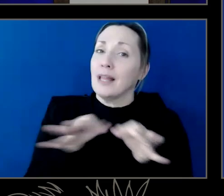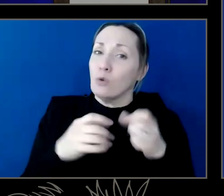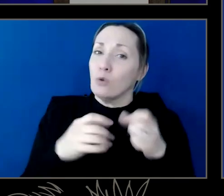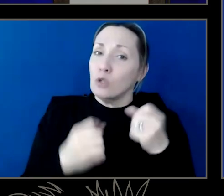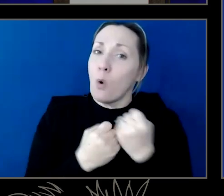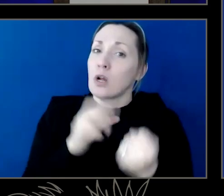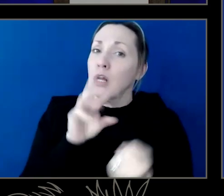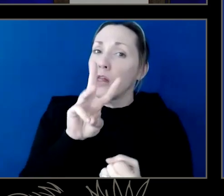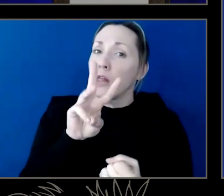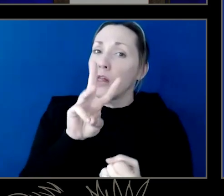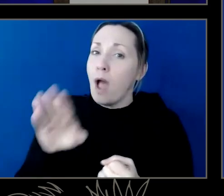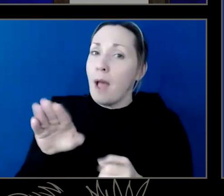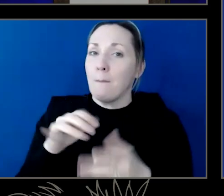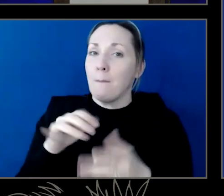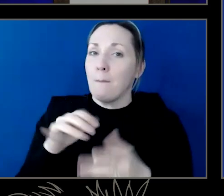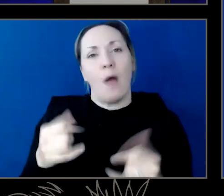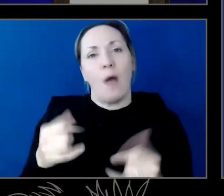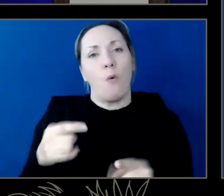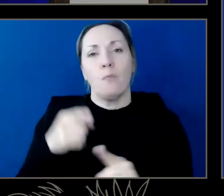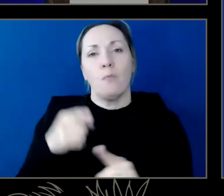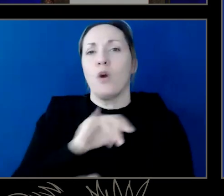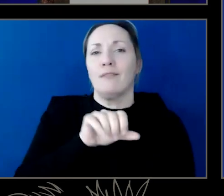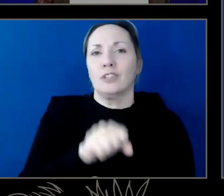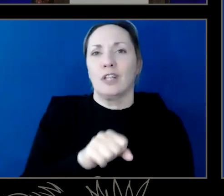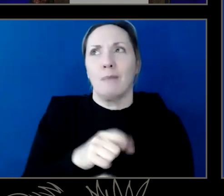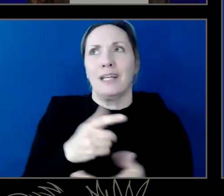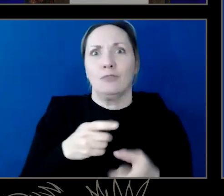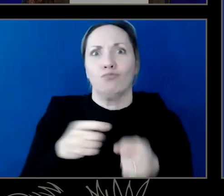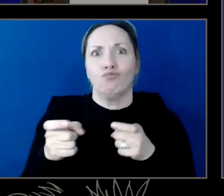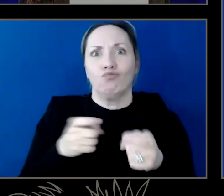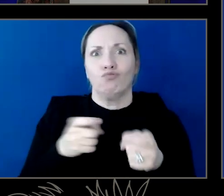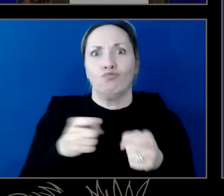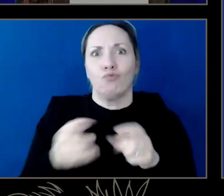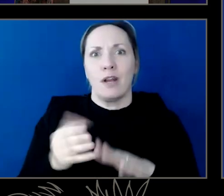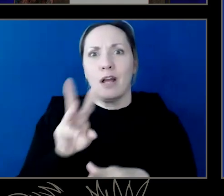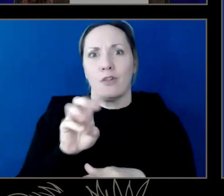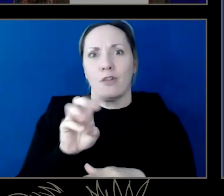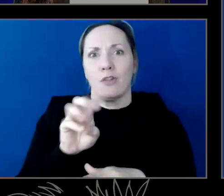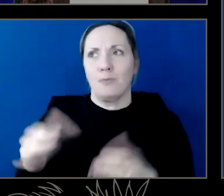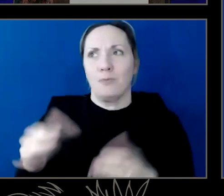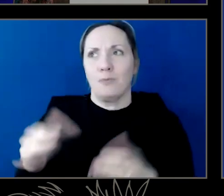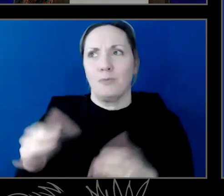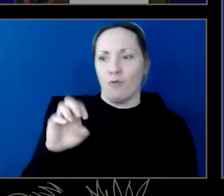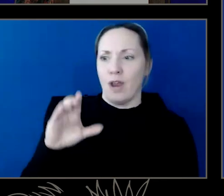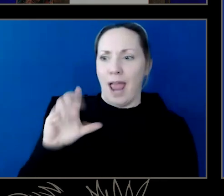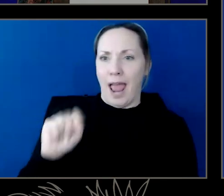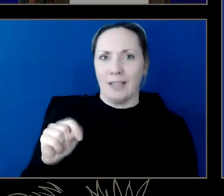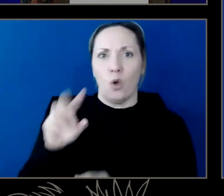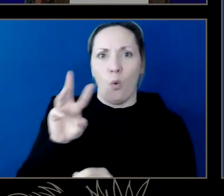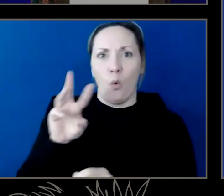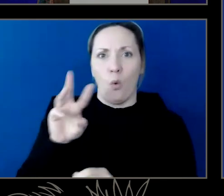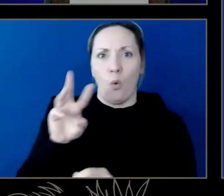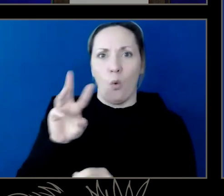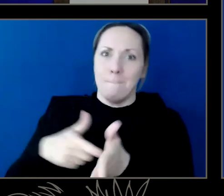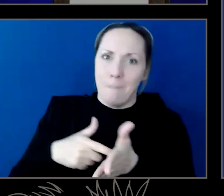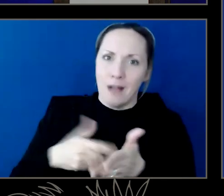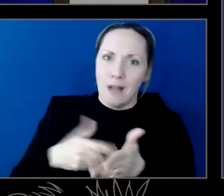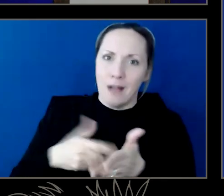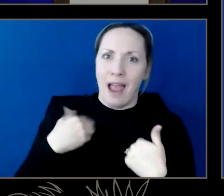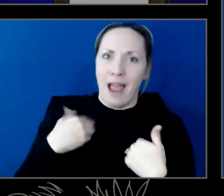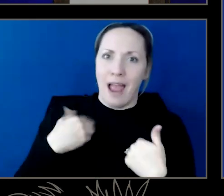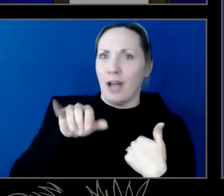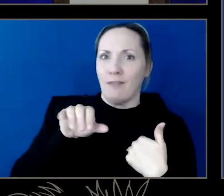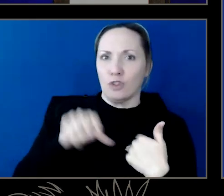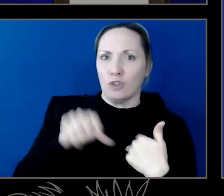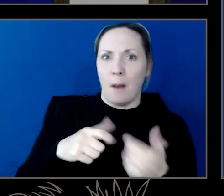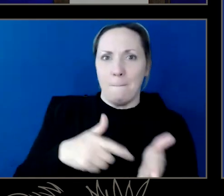web. But now we've reached the point where JavaScript is running the web. So now you have your React websites where you can't launch these websites without using JavaScript at all. Why